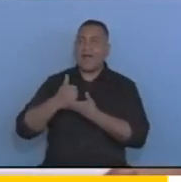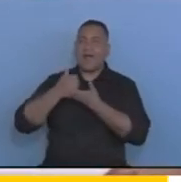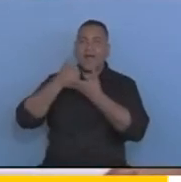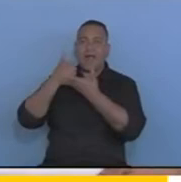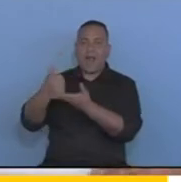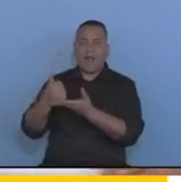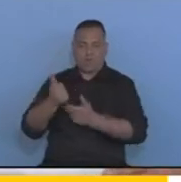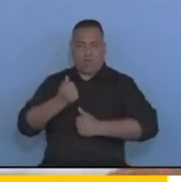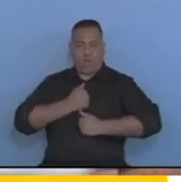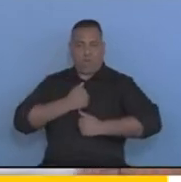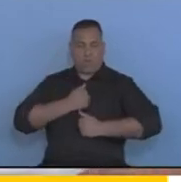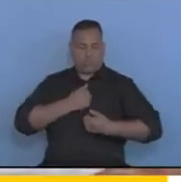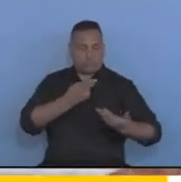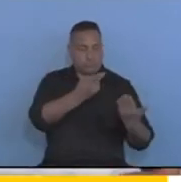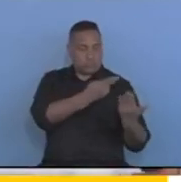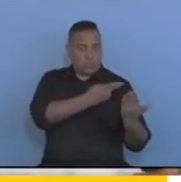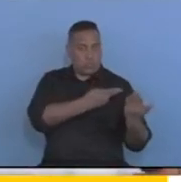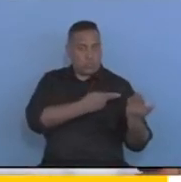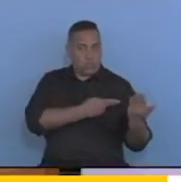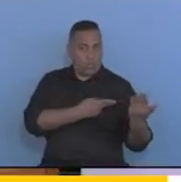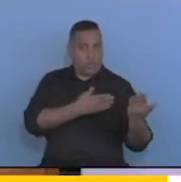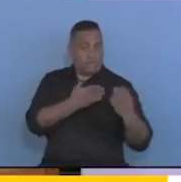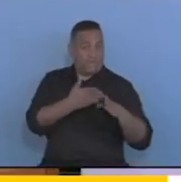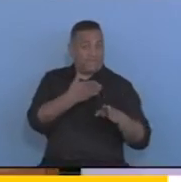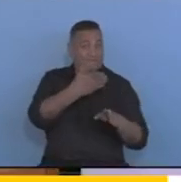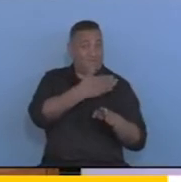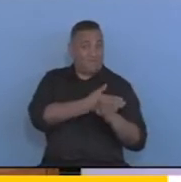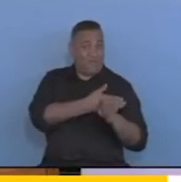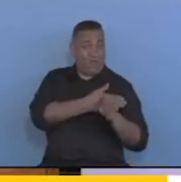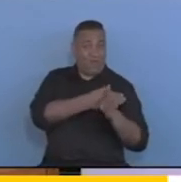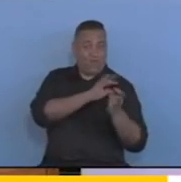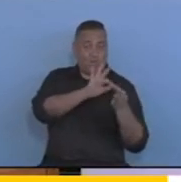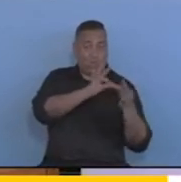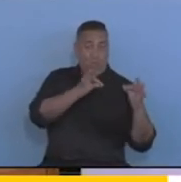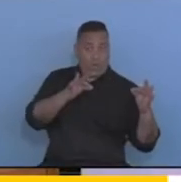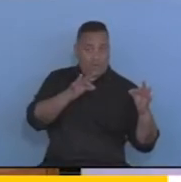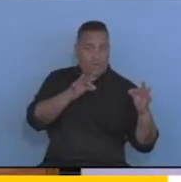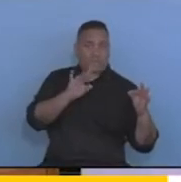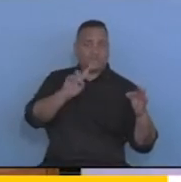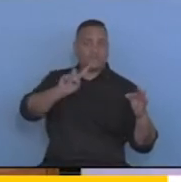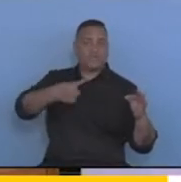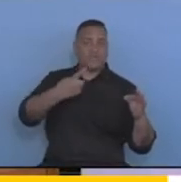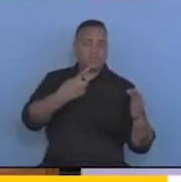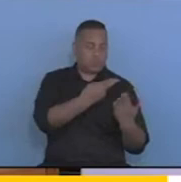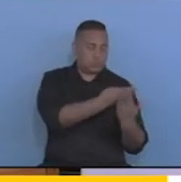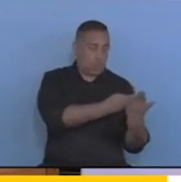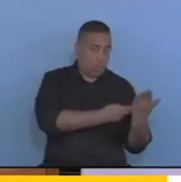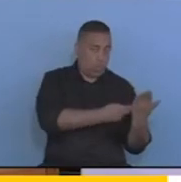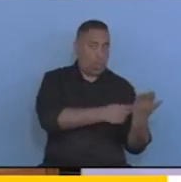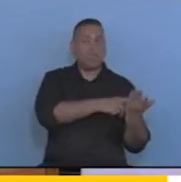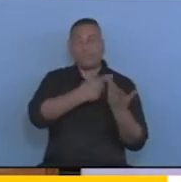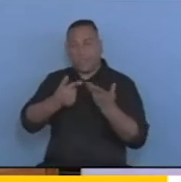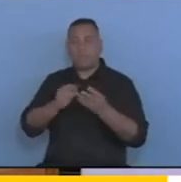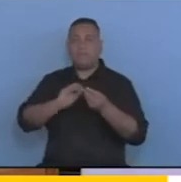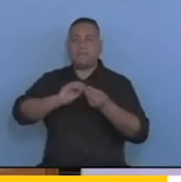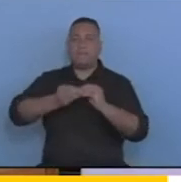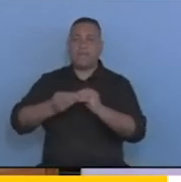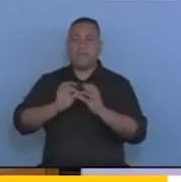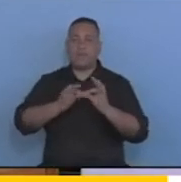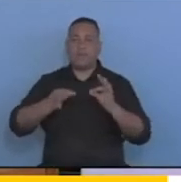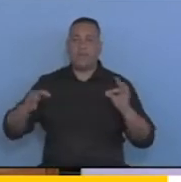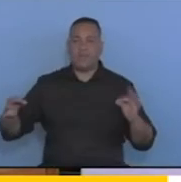need to draw down the circuits before they can even wire. They need to come to me. Sure. And I need to inspect if it is correct or not.